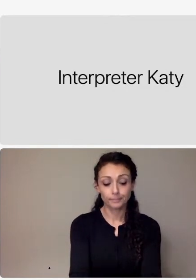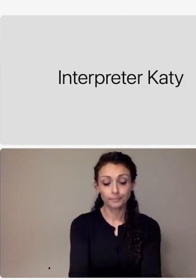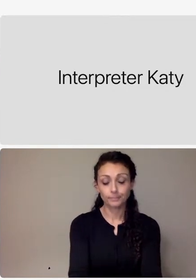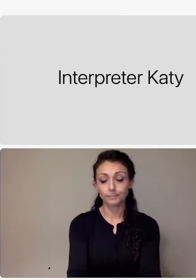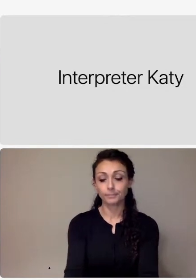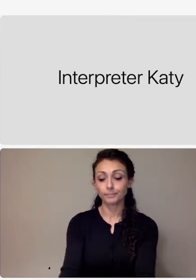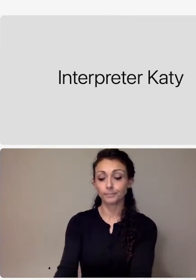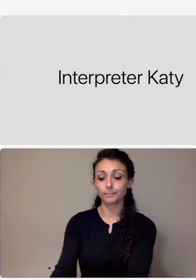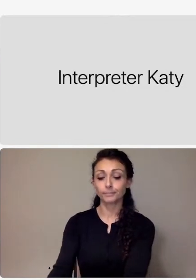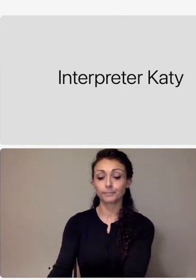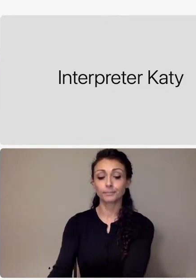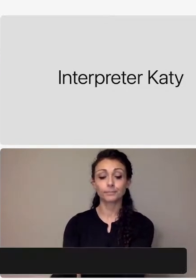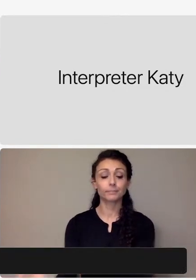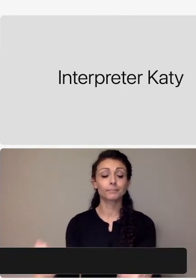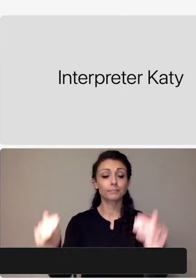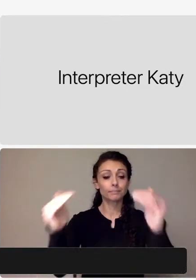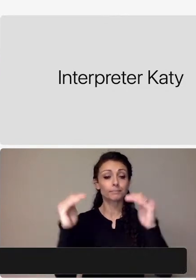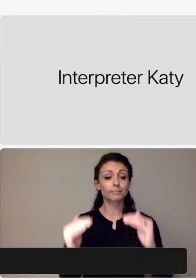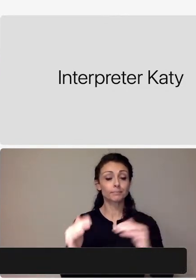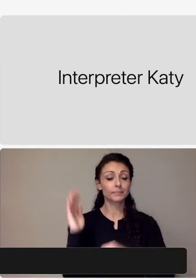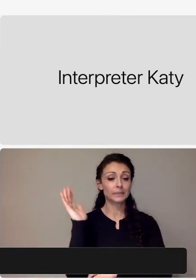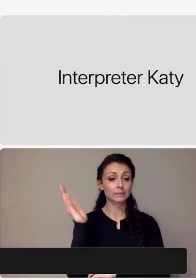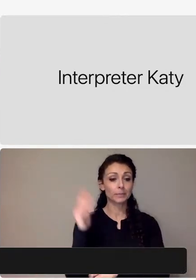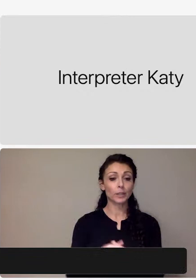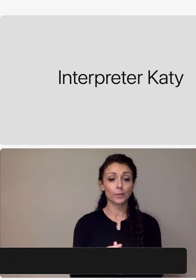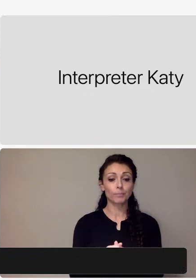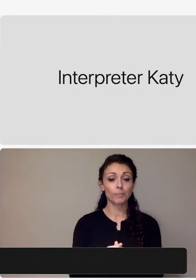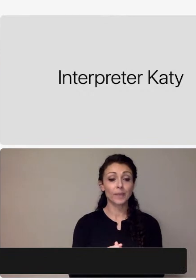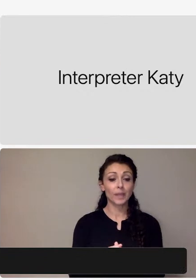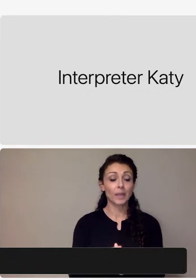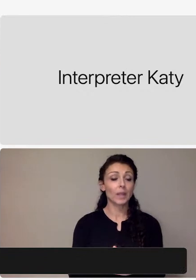next next speaker we have rhonda bagan